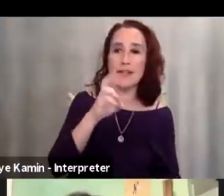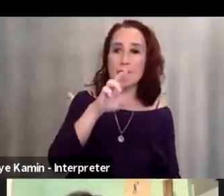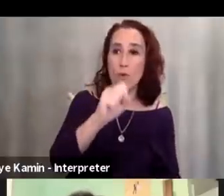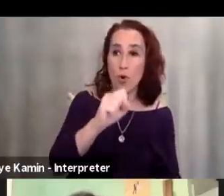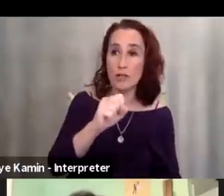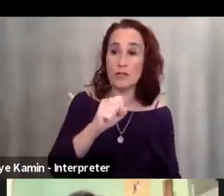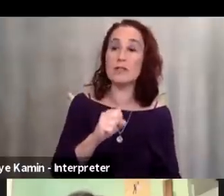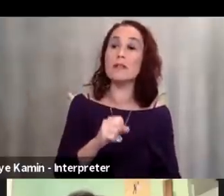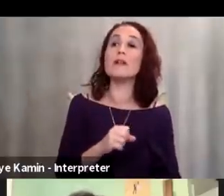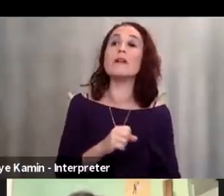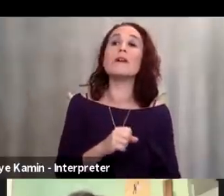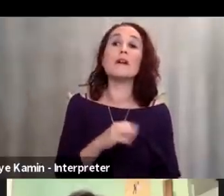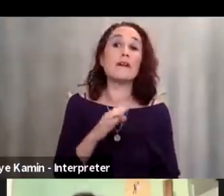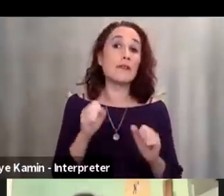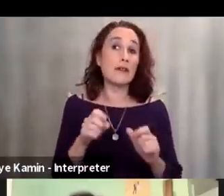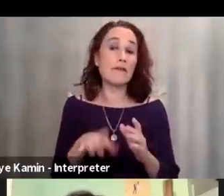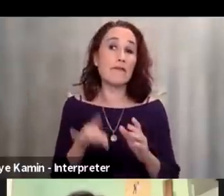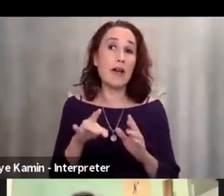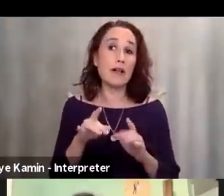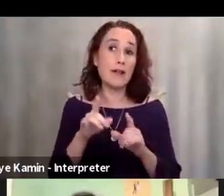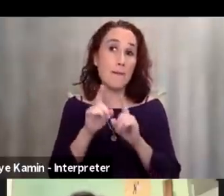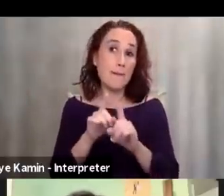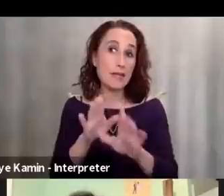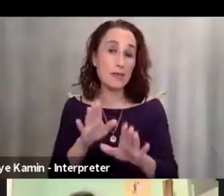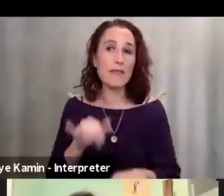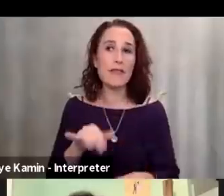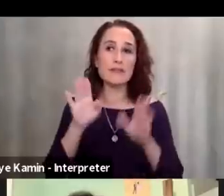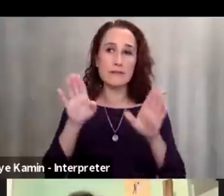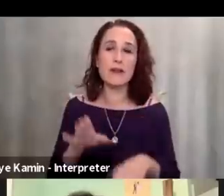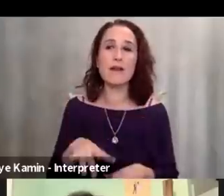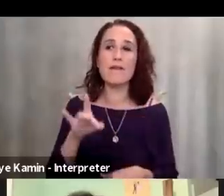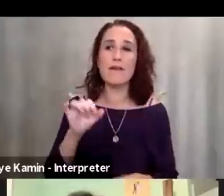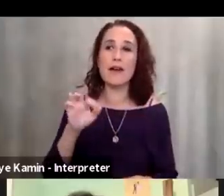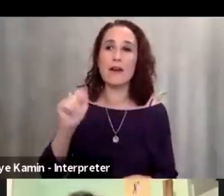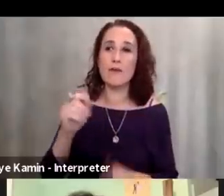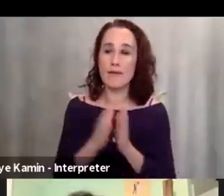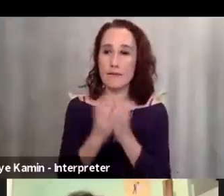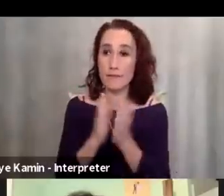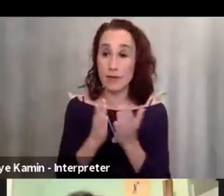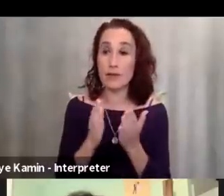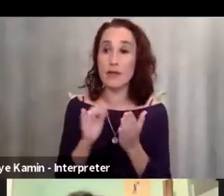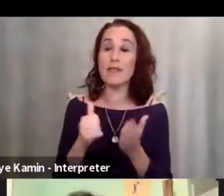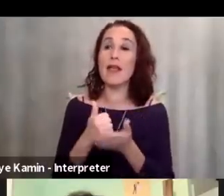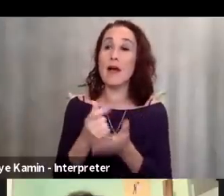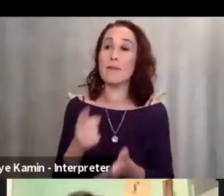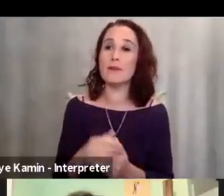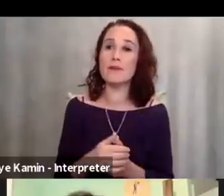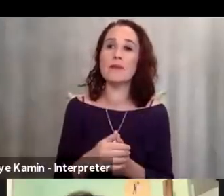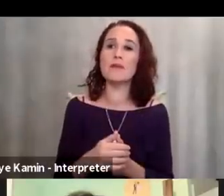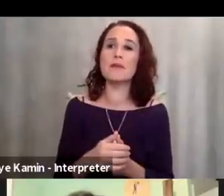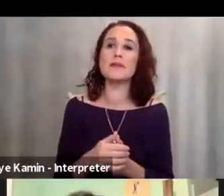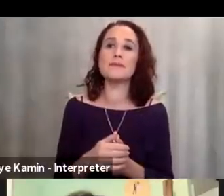a writer. If you can find a mentor, that can be great. Find craft books that are helpful for you in addition